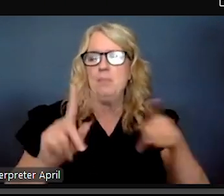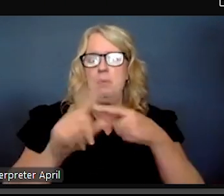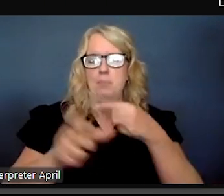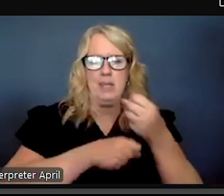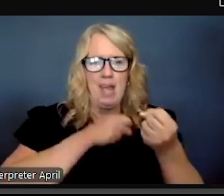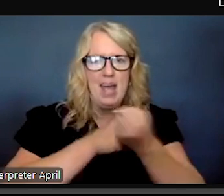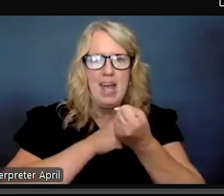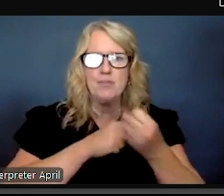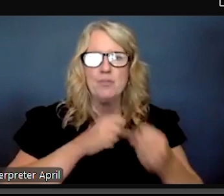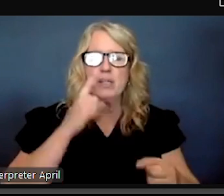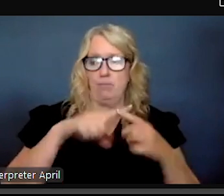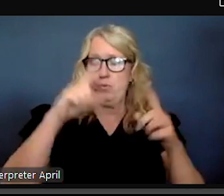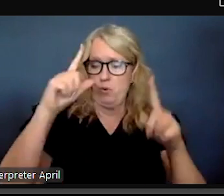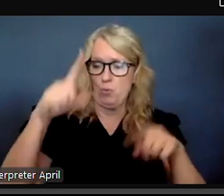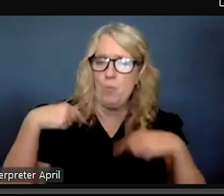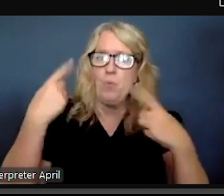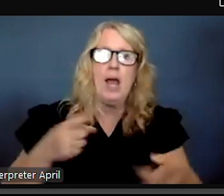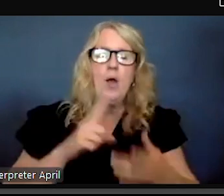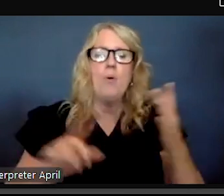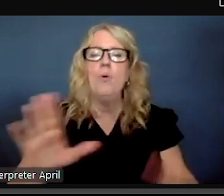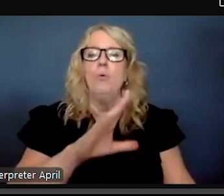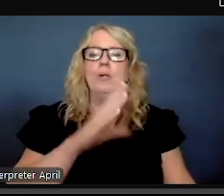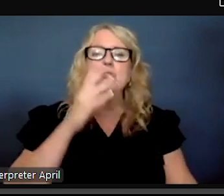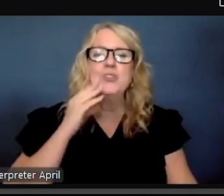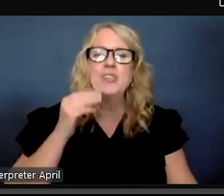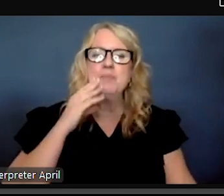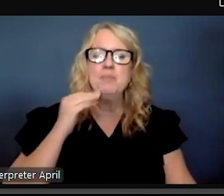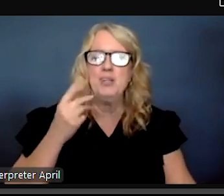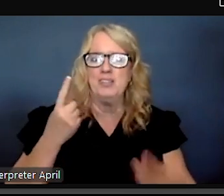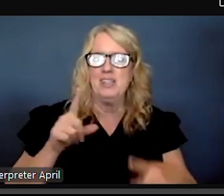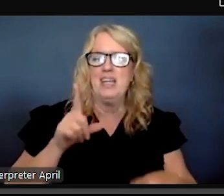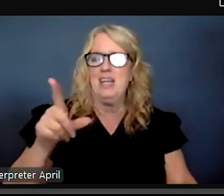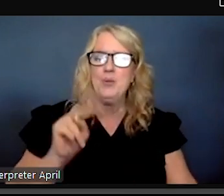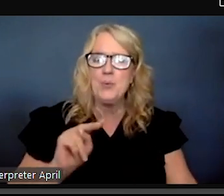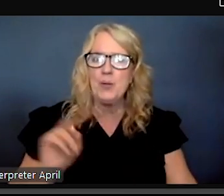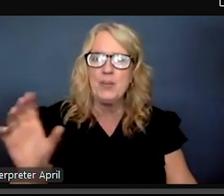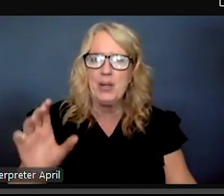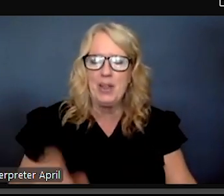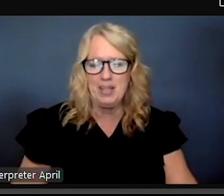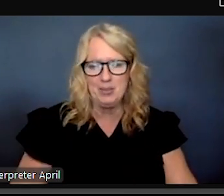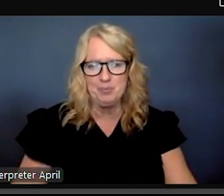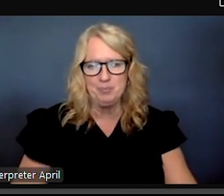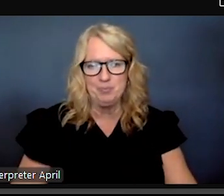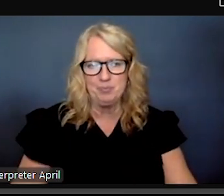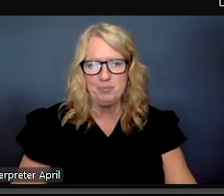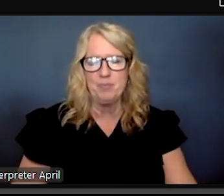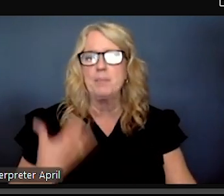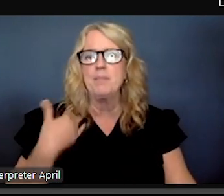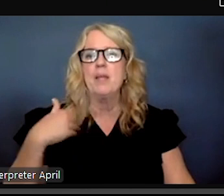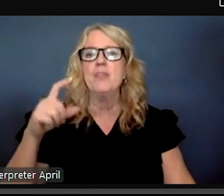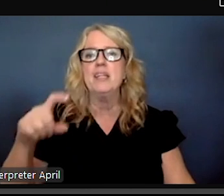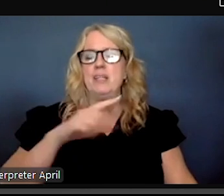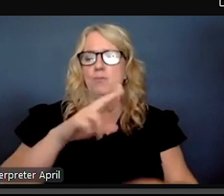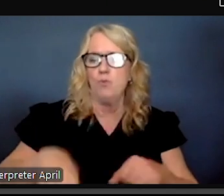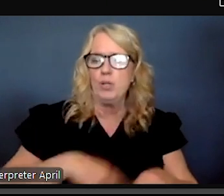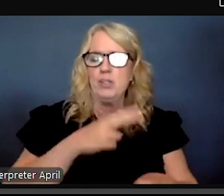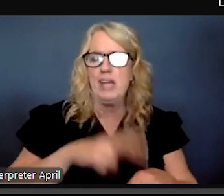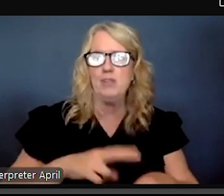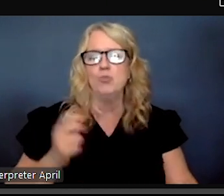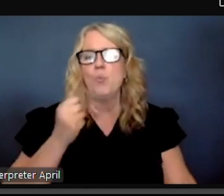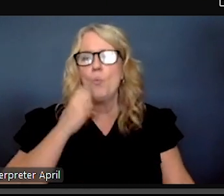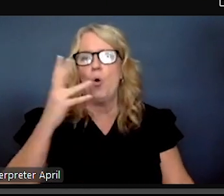been advocating for a while. And what's your experience tell you in North Carolina about the need for a national Warmline